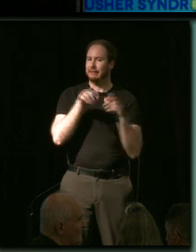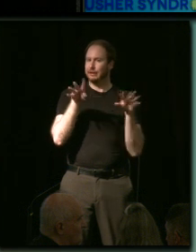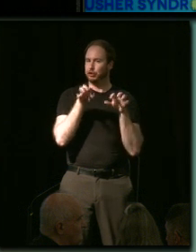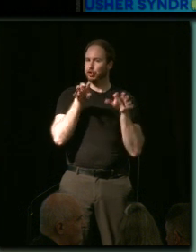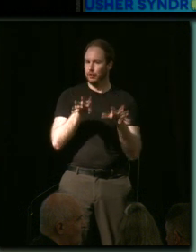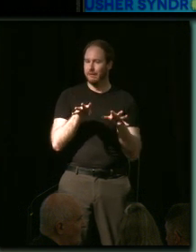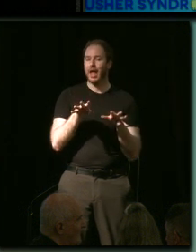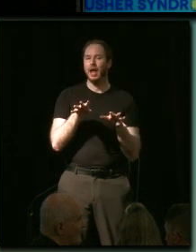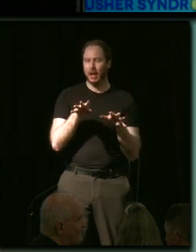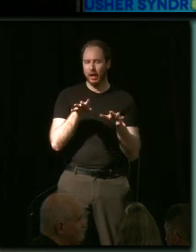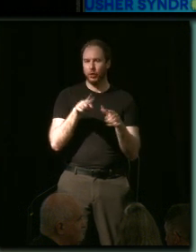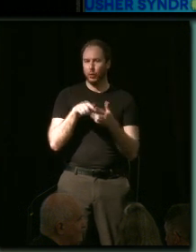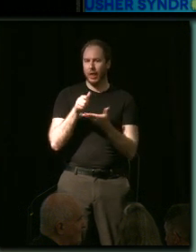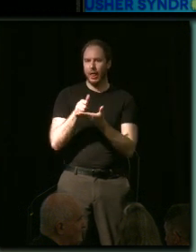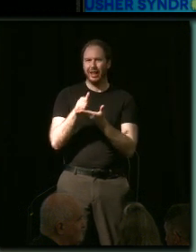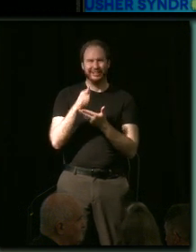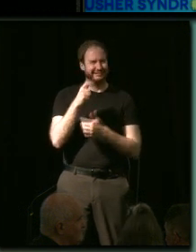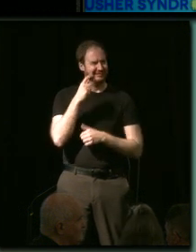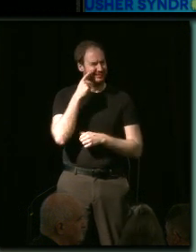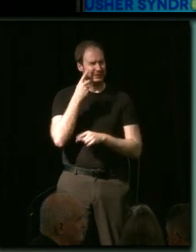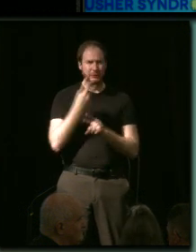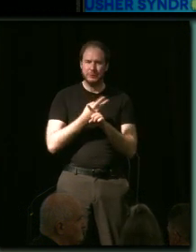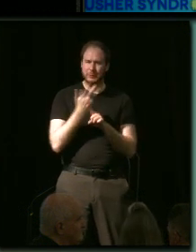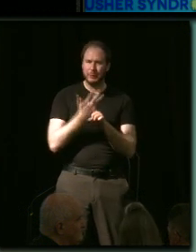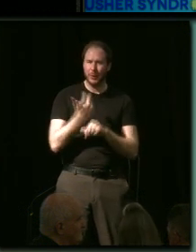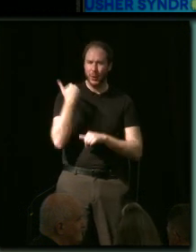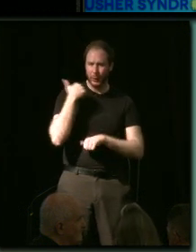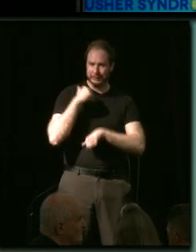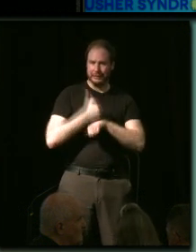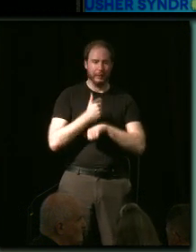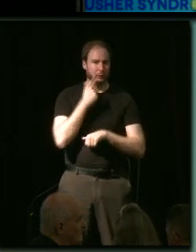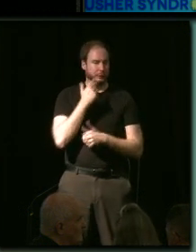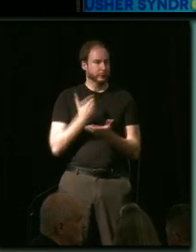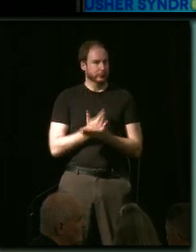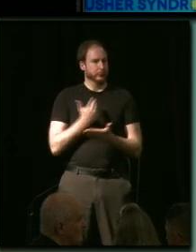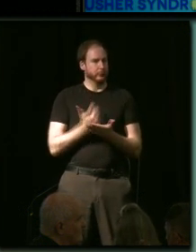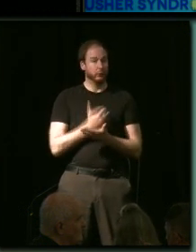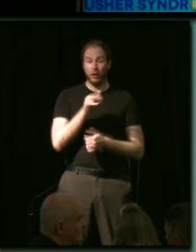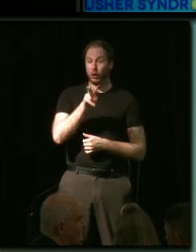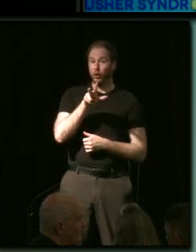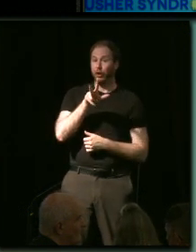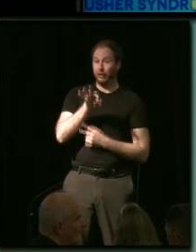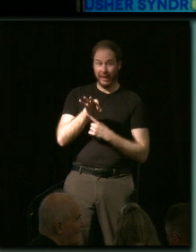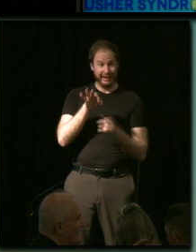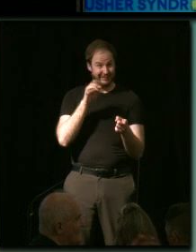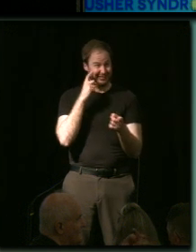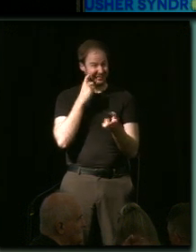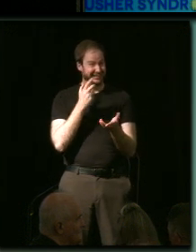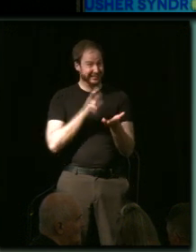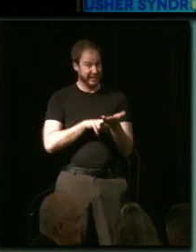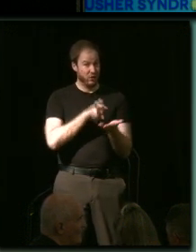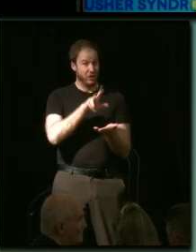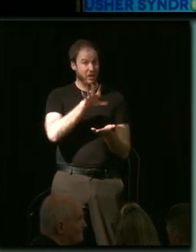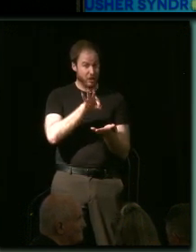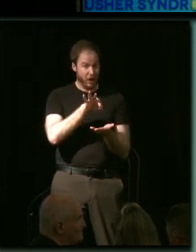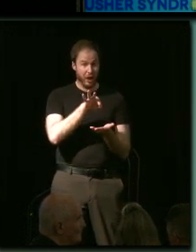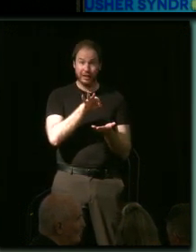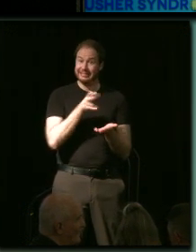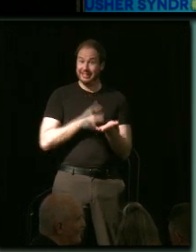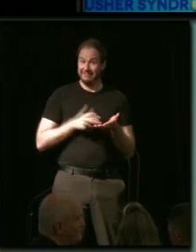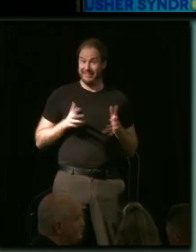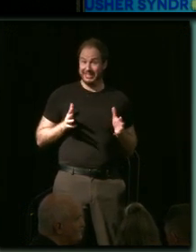survey just a few months ago and put it on. So really, of those 239 people, if you're one of those 239 people that signed